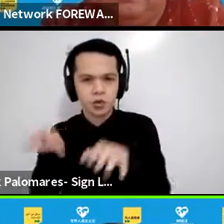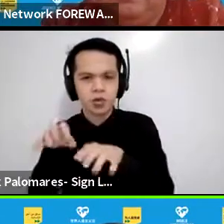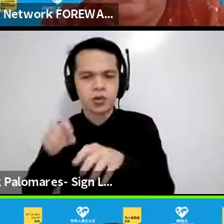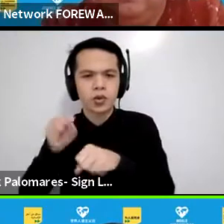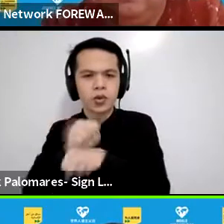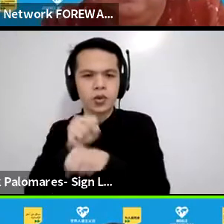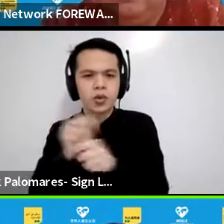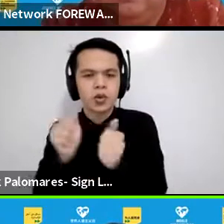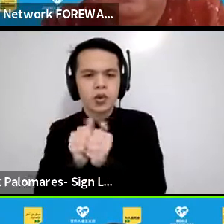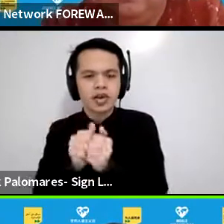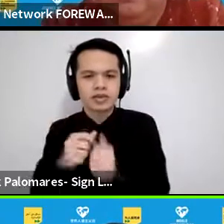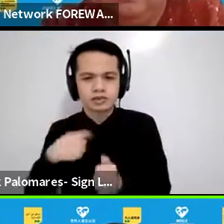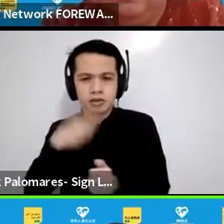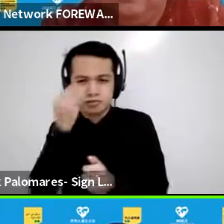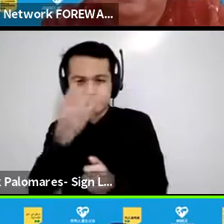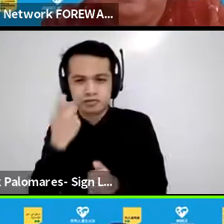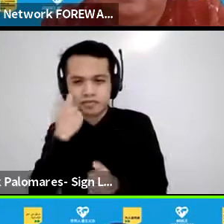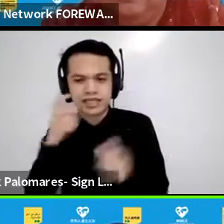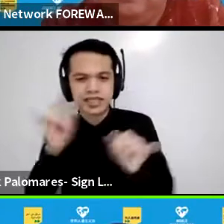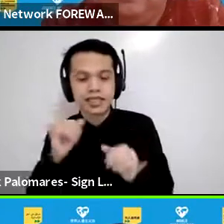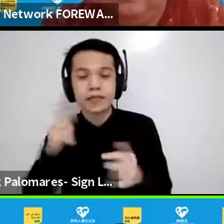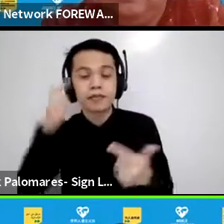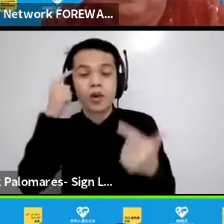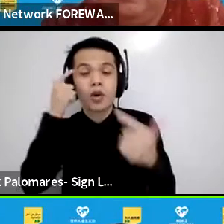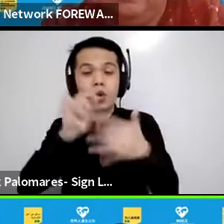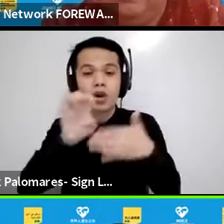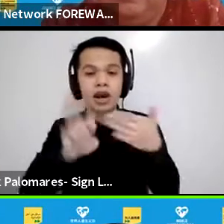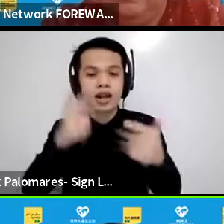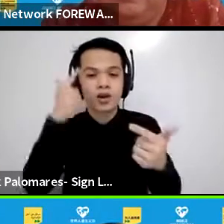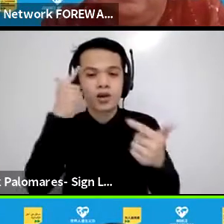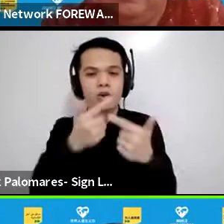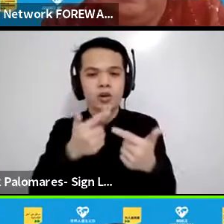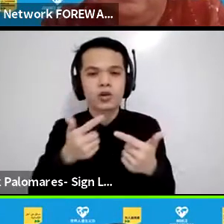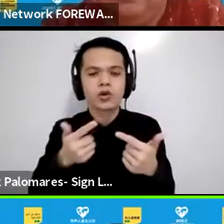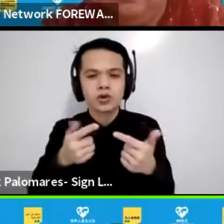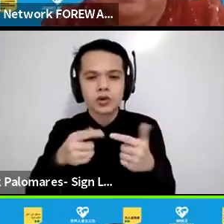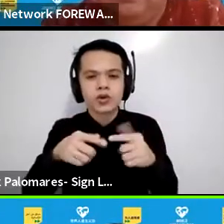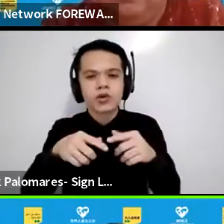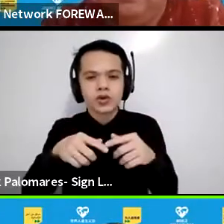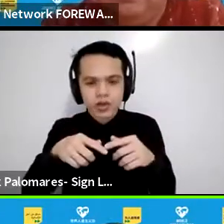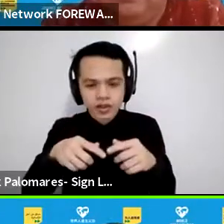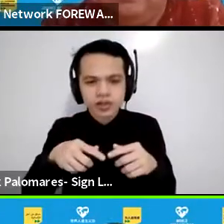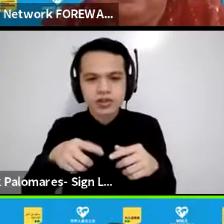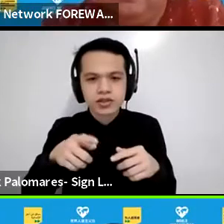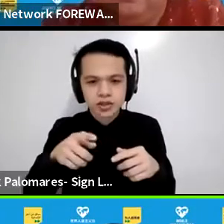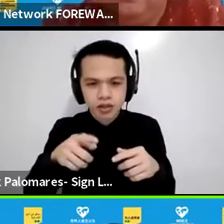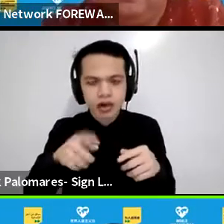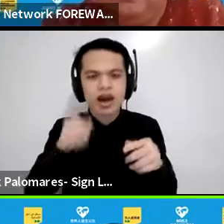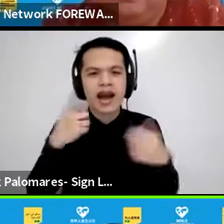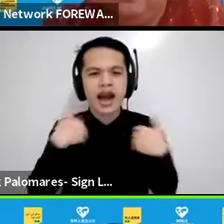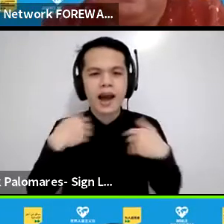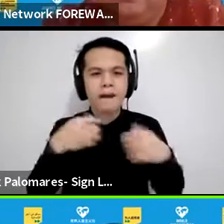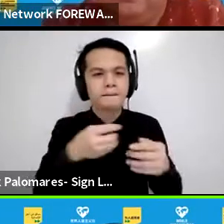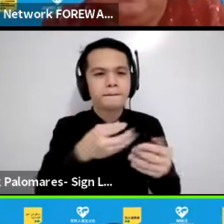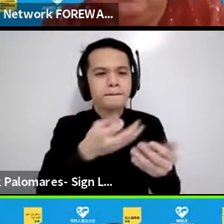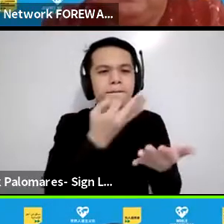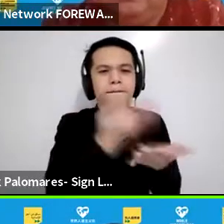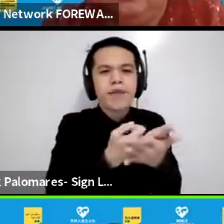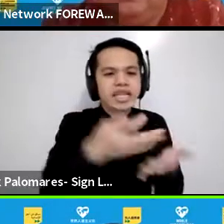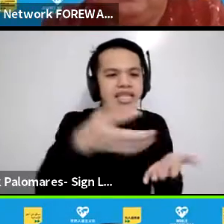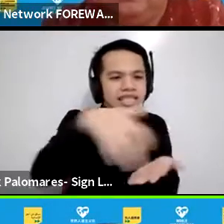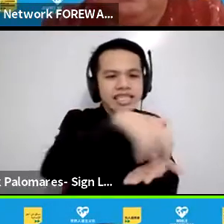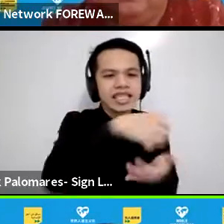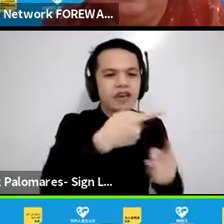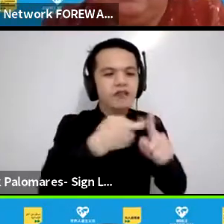I mentioned, and their end goal is really to make money out of recycling, to collect